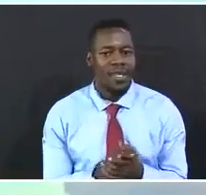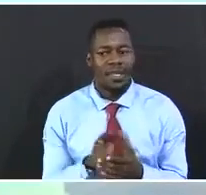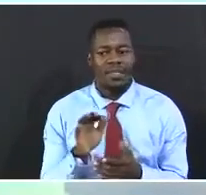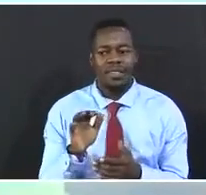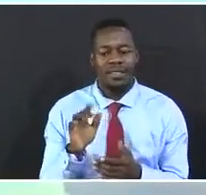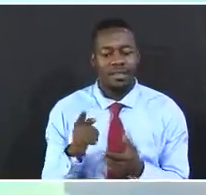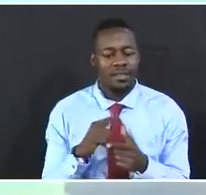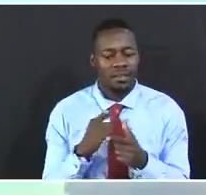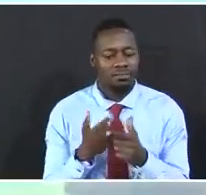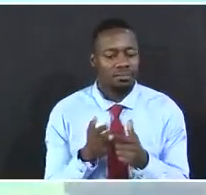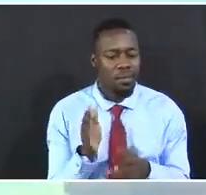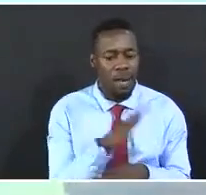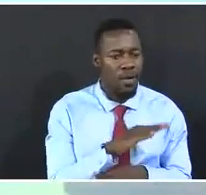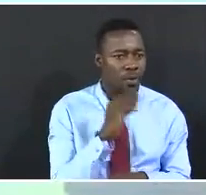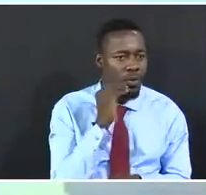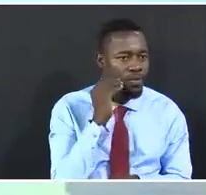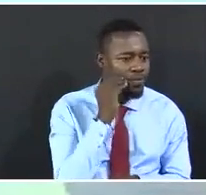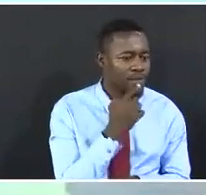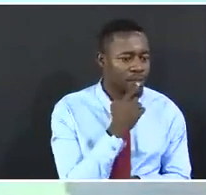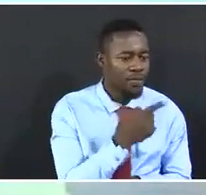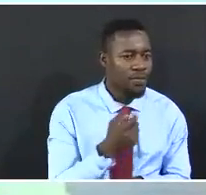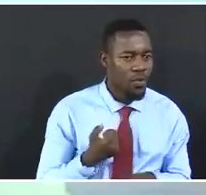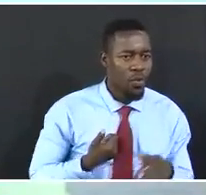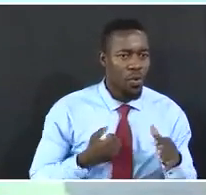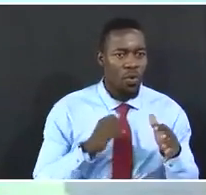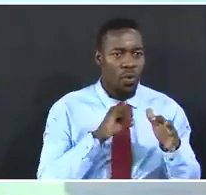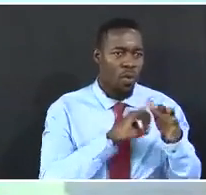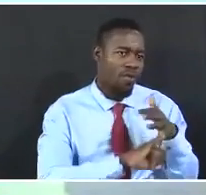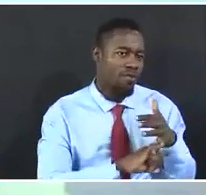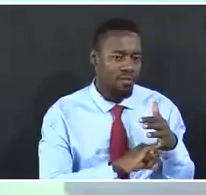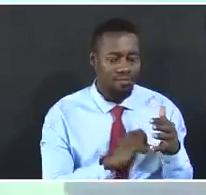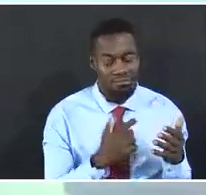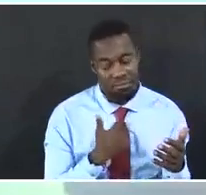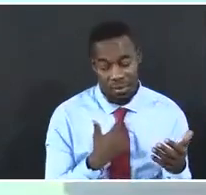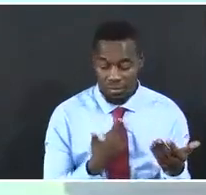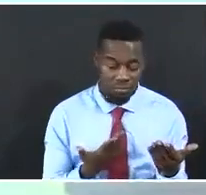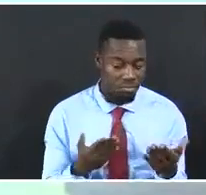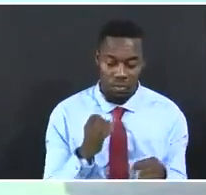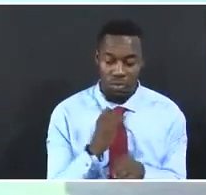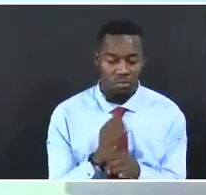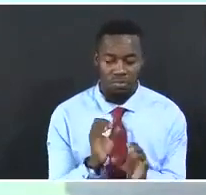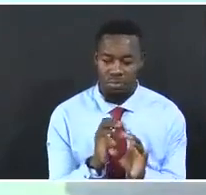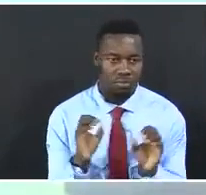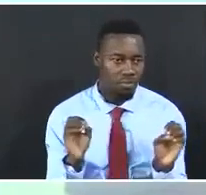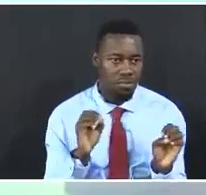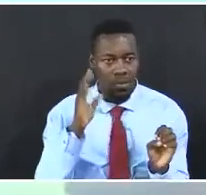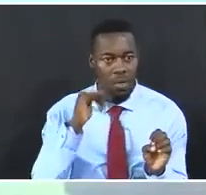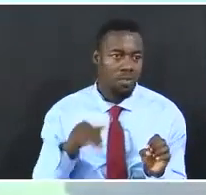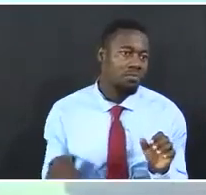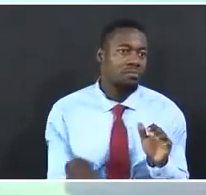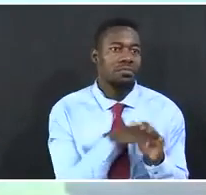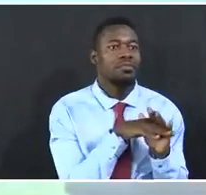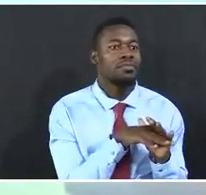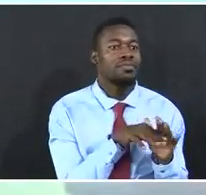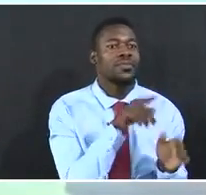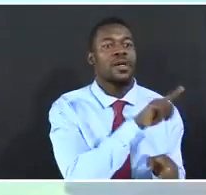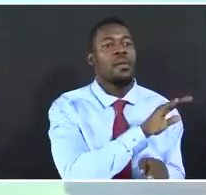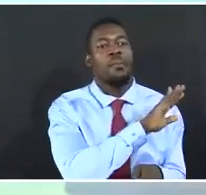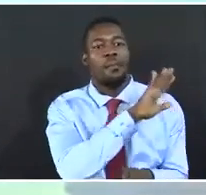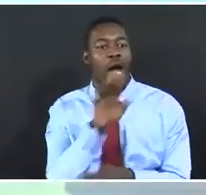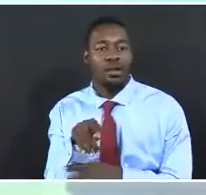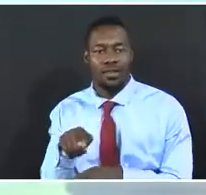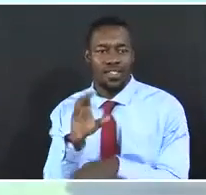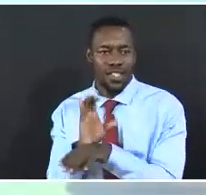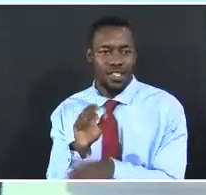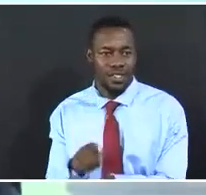put 2 paragraphs of resignation. I came back, and I was here until the camp meeting was over. But